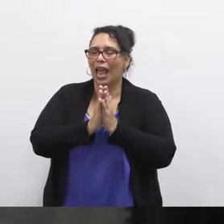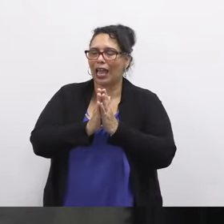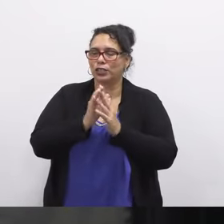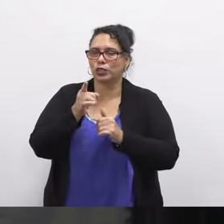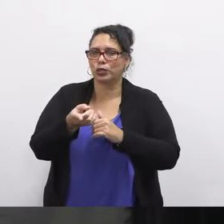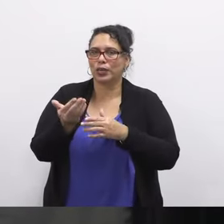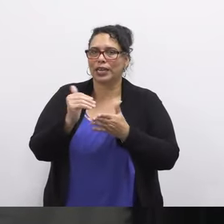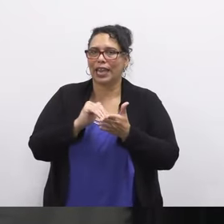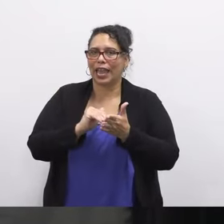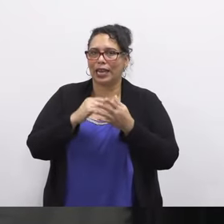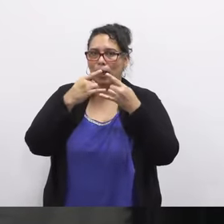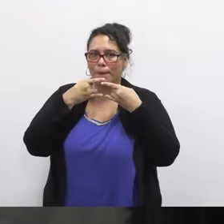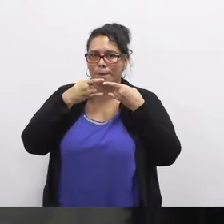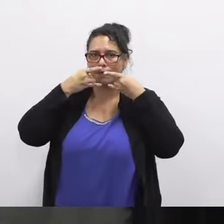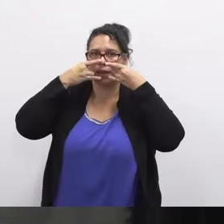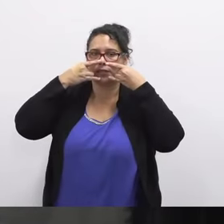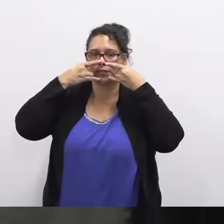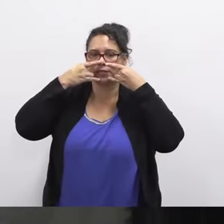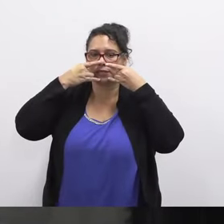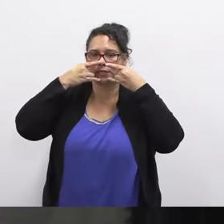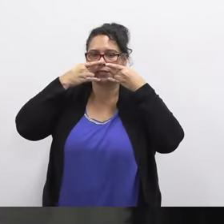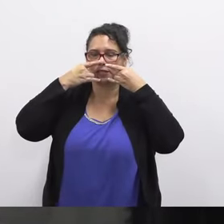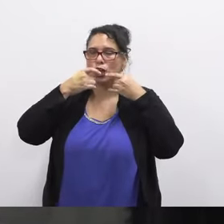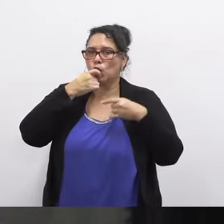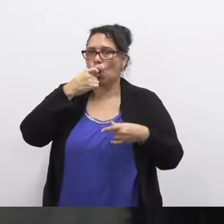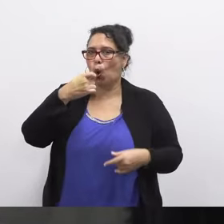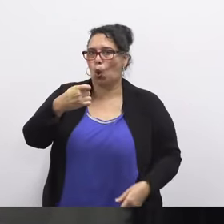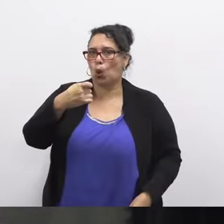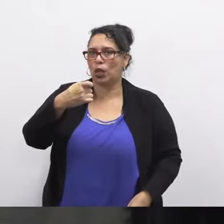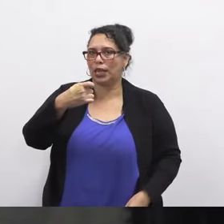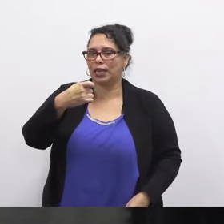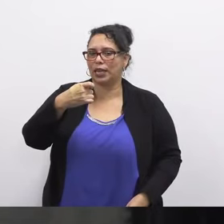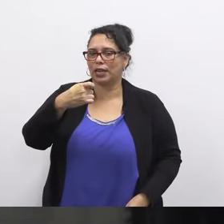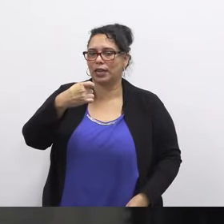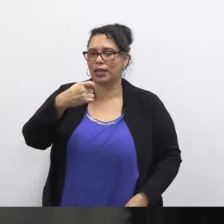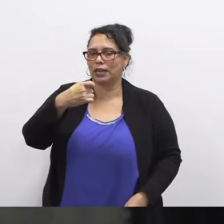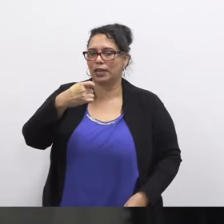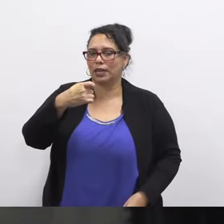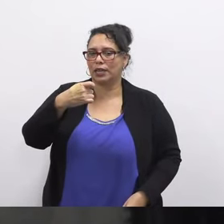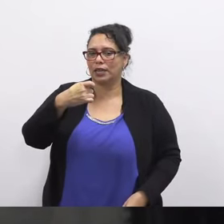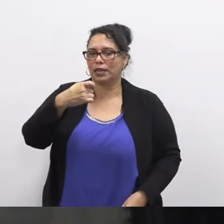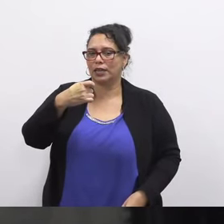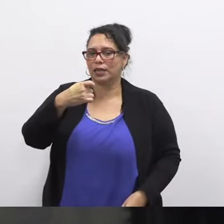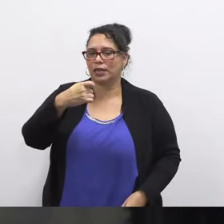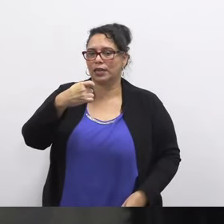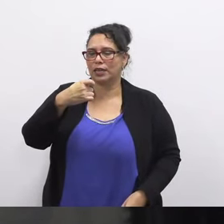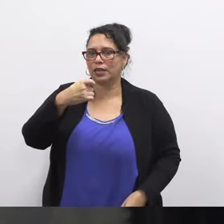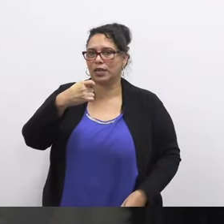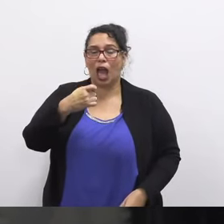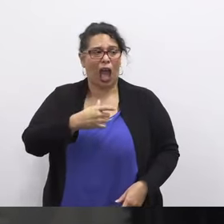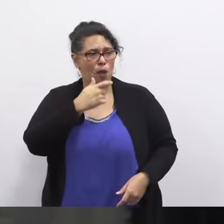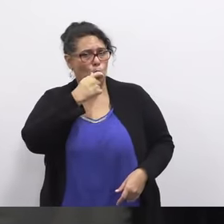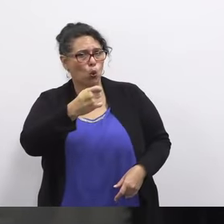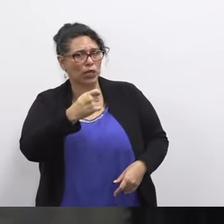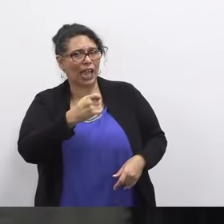put the mask over your nose. It is. You're holding it and you're bringing it down. I'm holding it so I can talk and it's not sucking into my mouth.